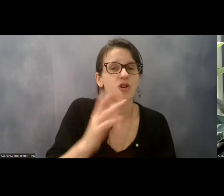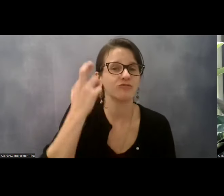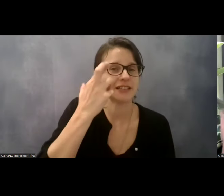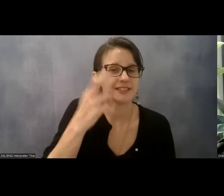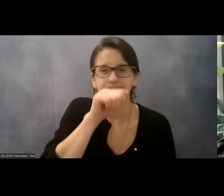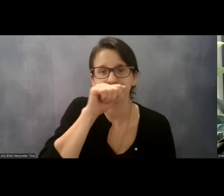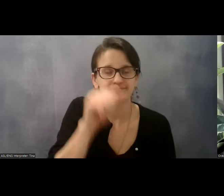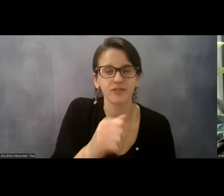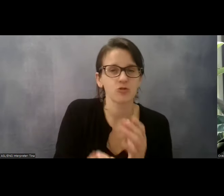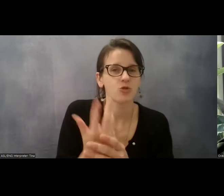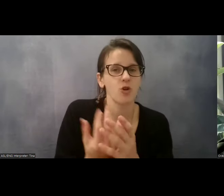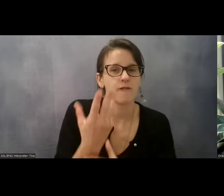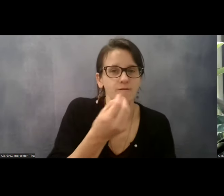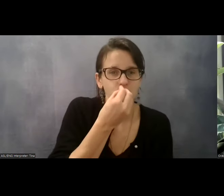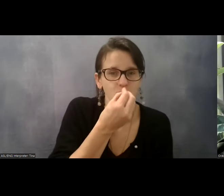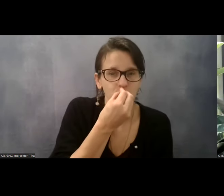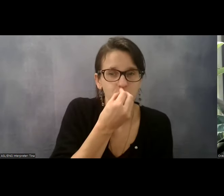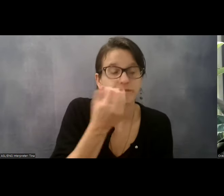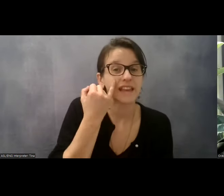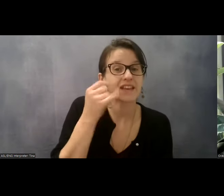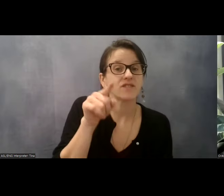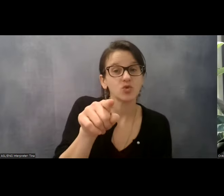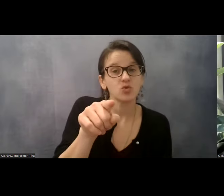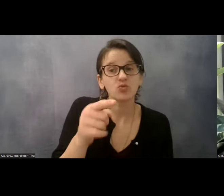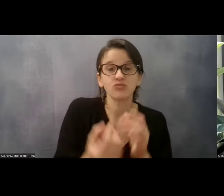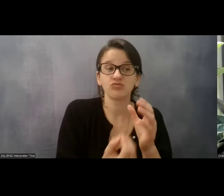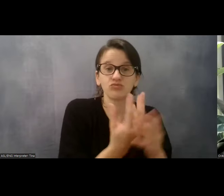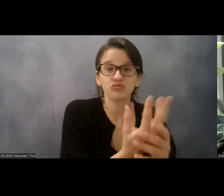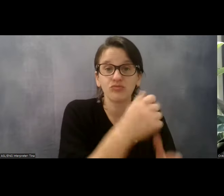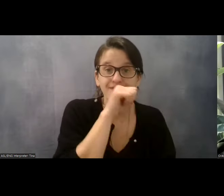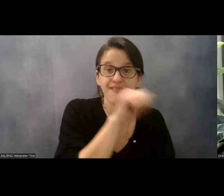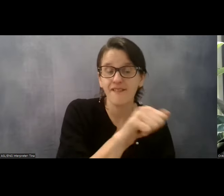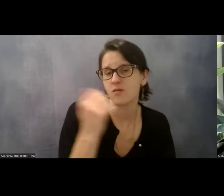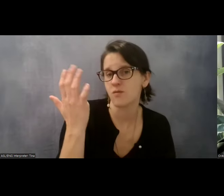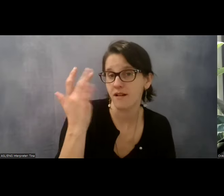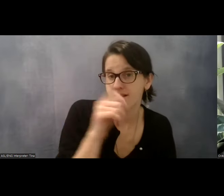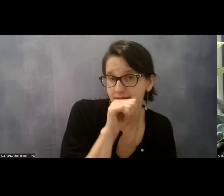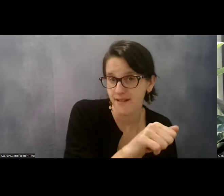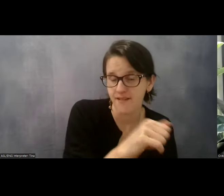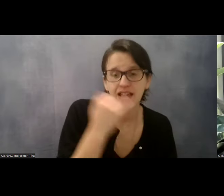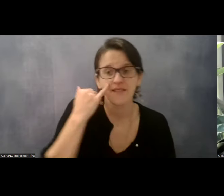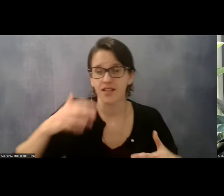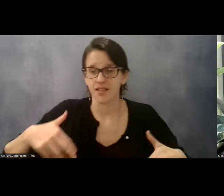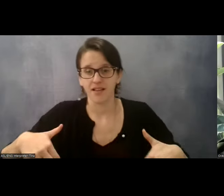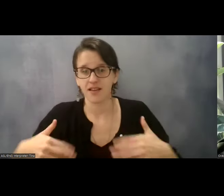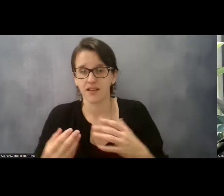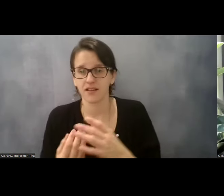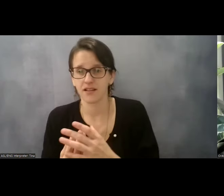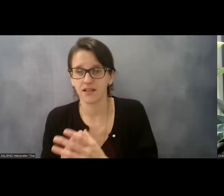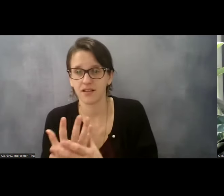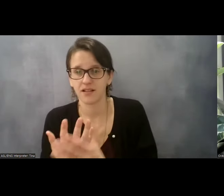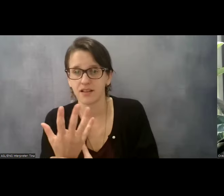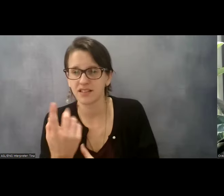are gardening, why do you love gardening? If you're not gardening, then somebody is asking whether I said